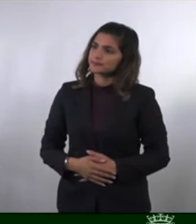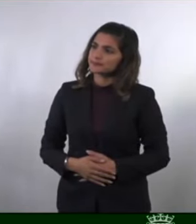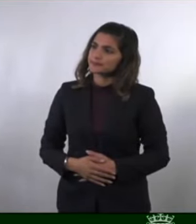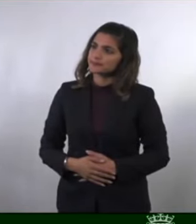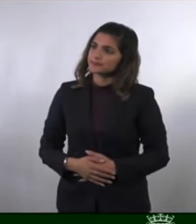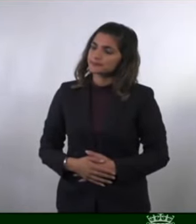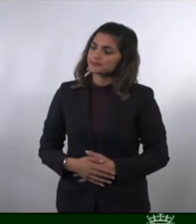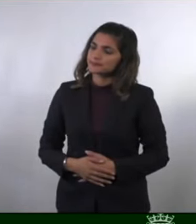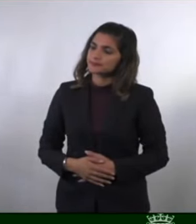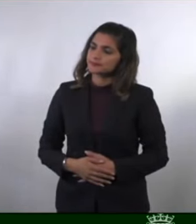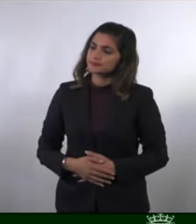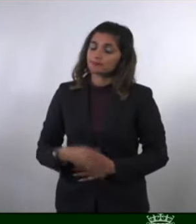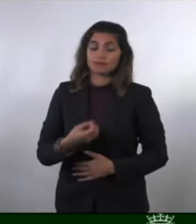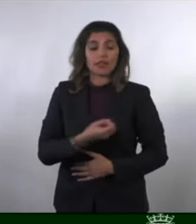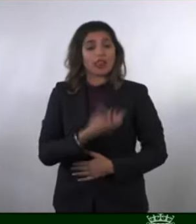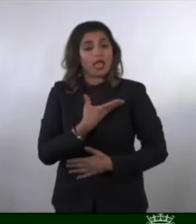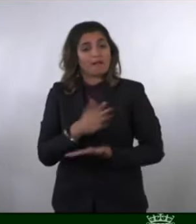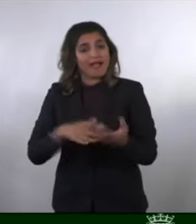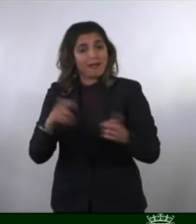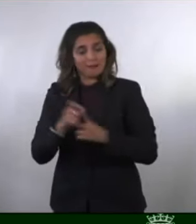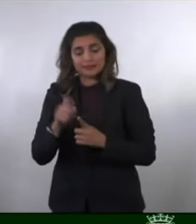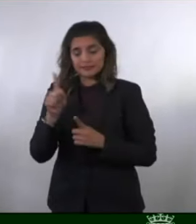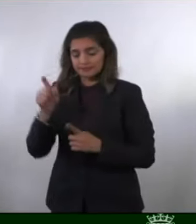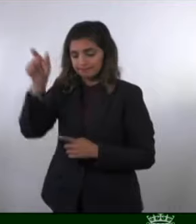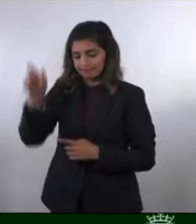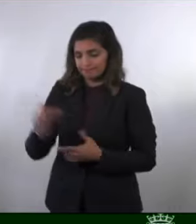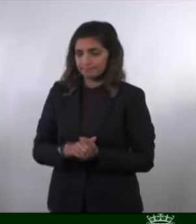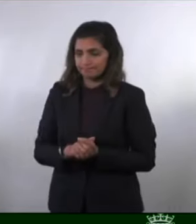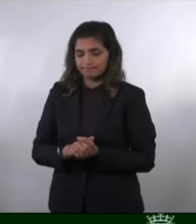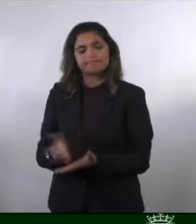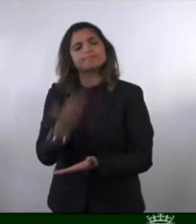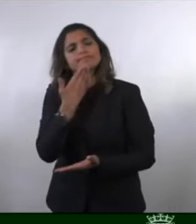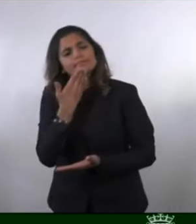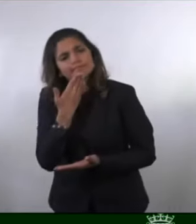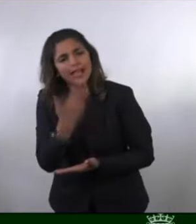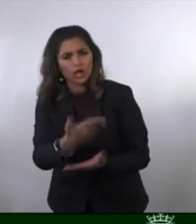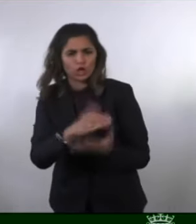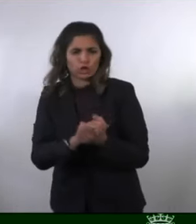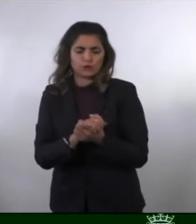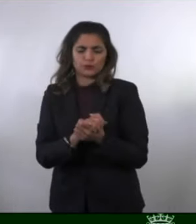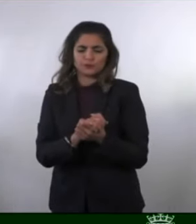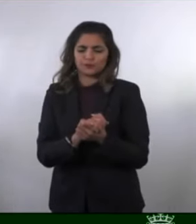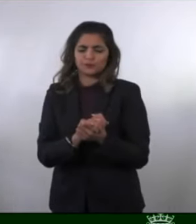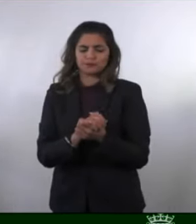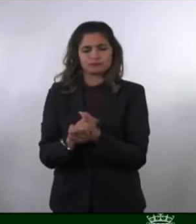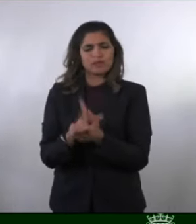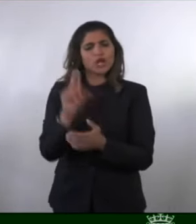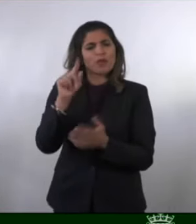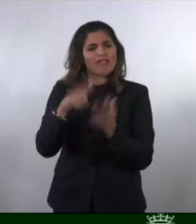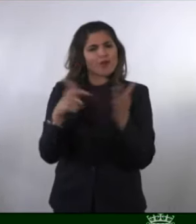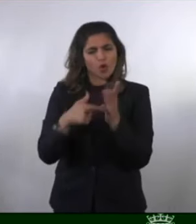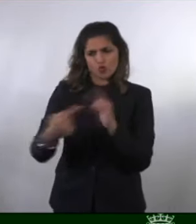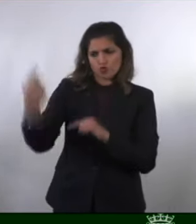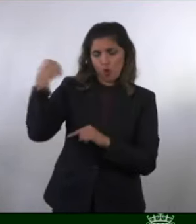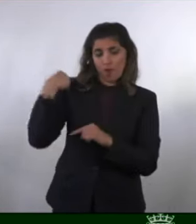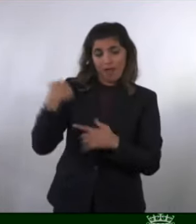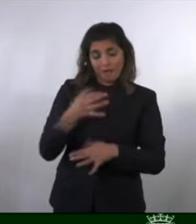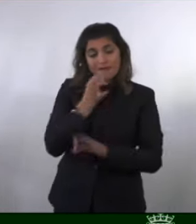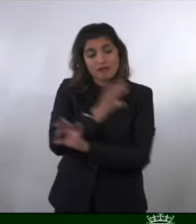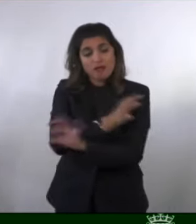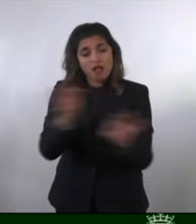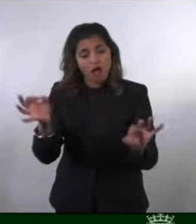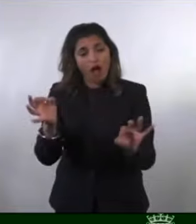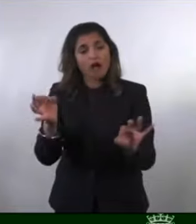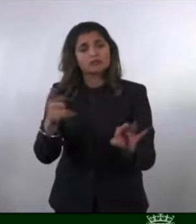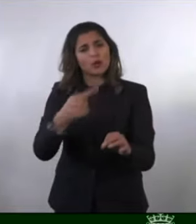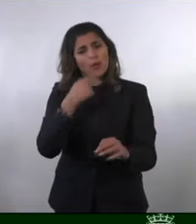Thank you, Madam Deputy Speaker. On the 12th of October, I asked the Prime Minister if he would ensure British Sign Language was available